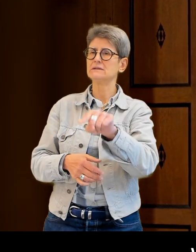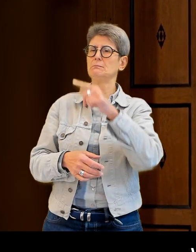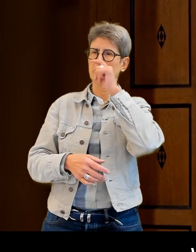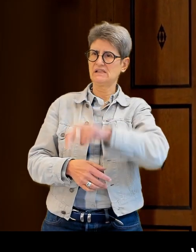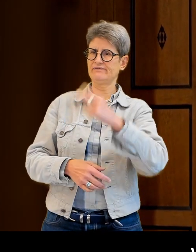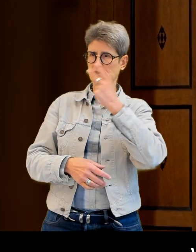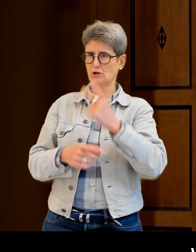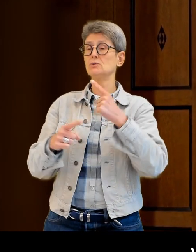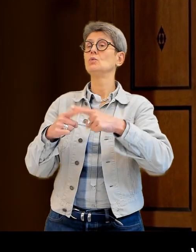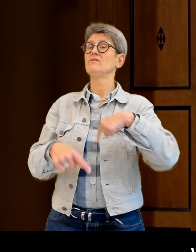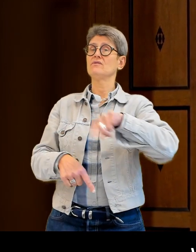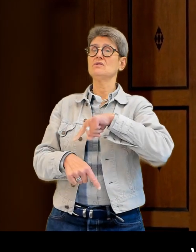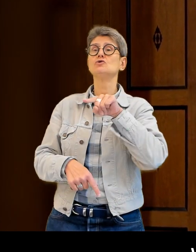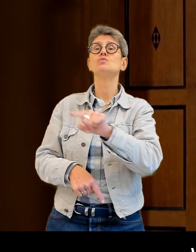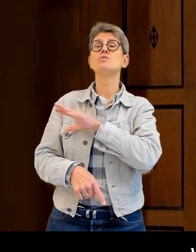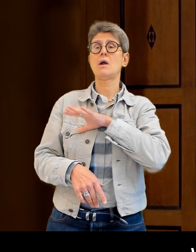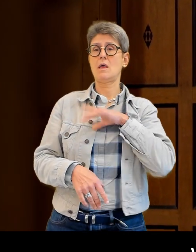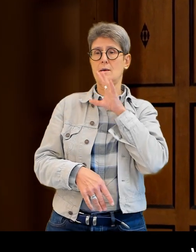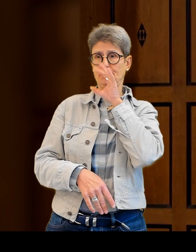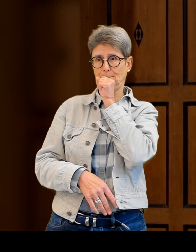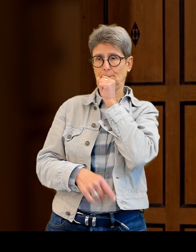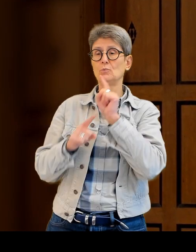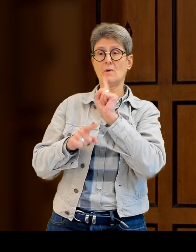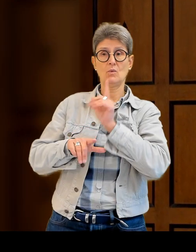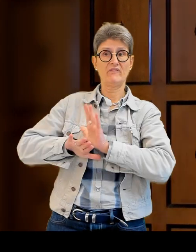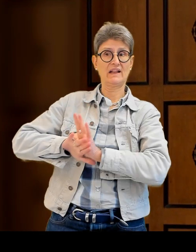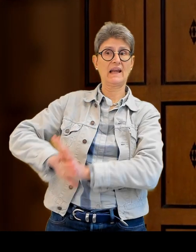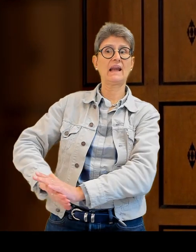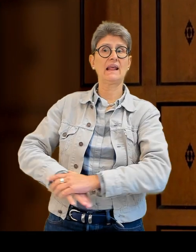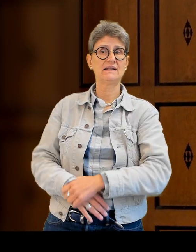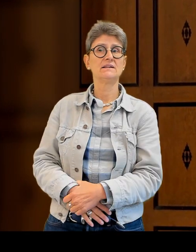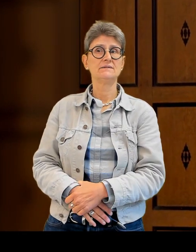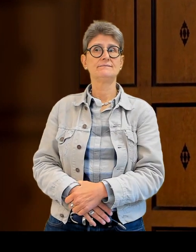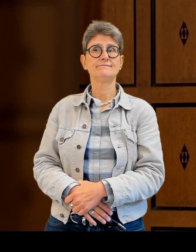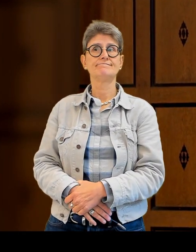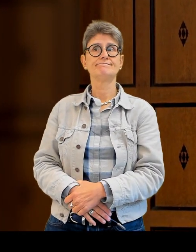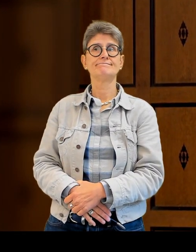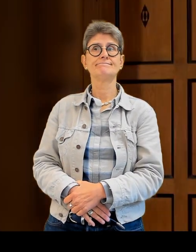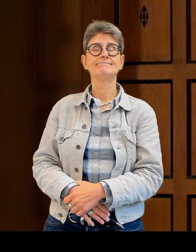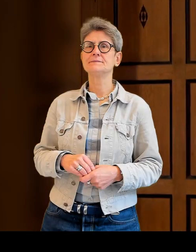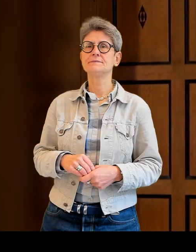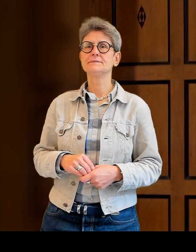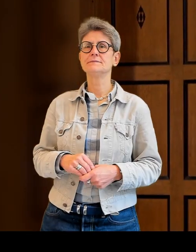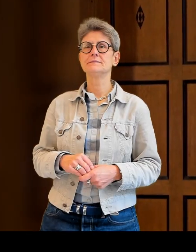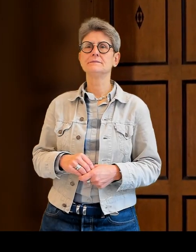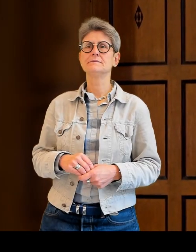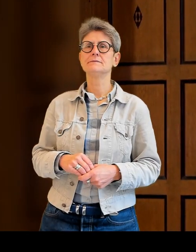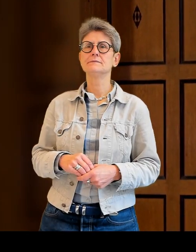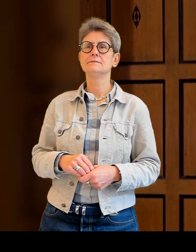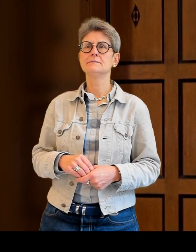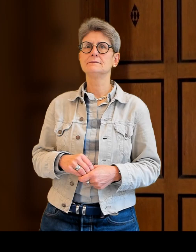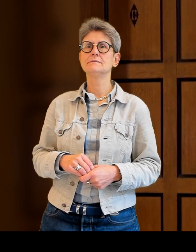in Europe have created this misunderstanding, and we have maintained it for far too long.